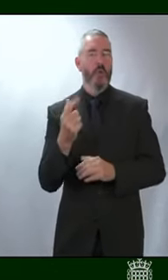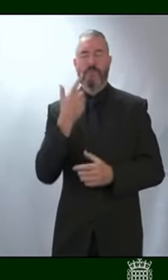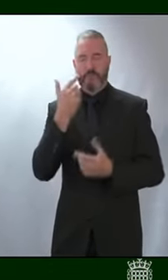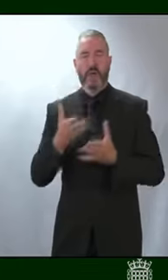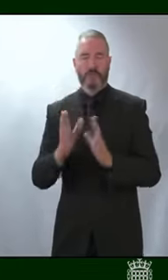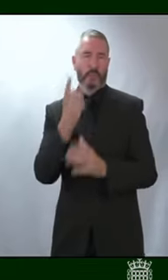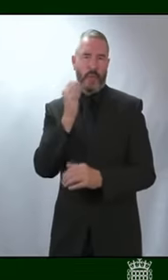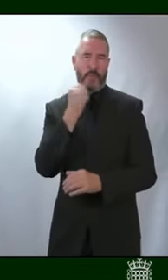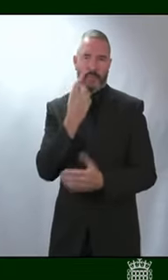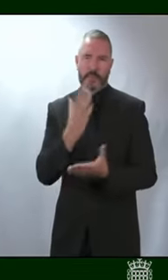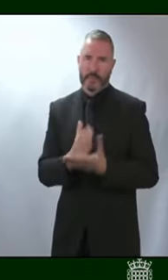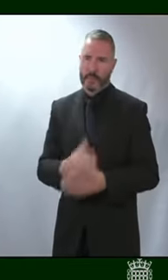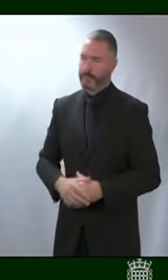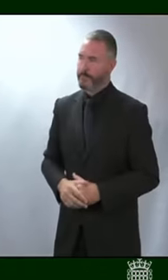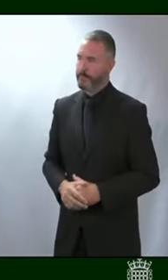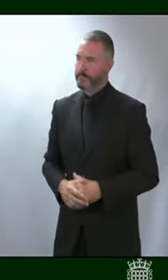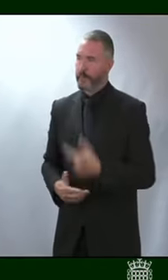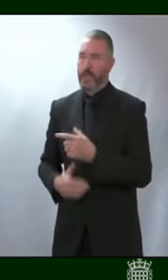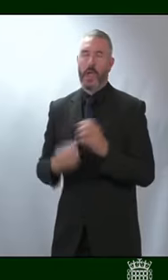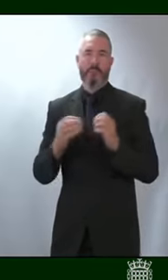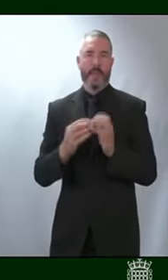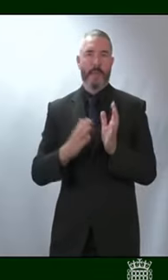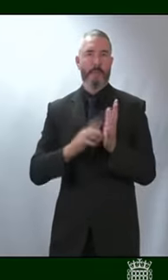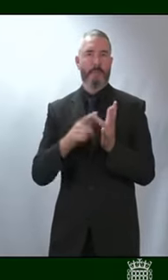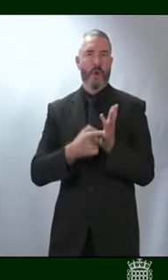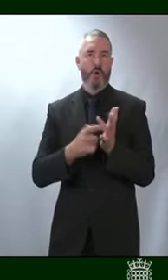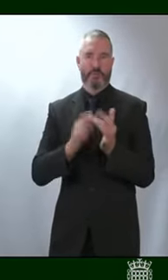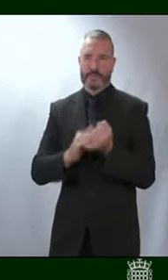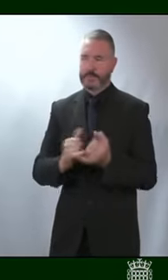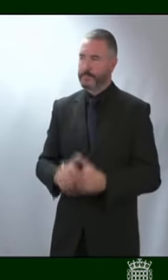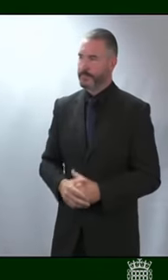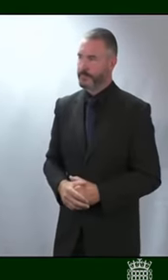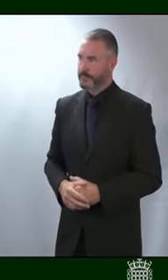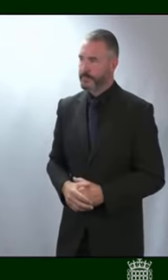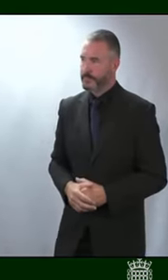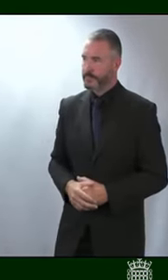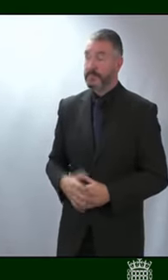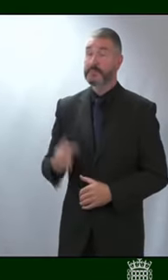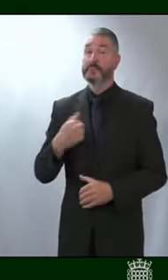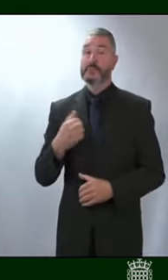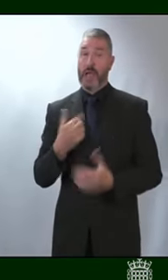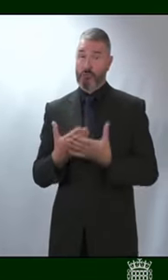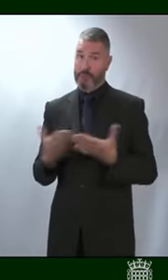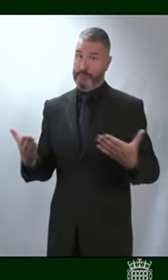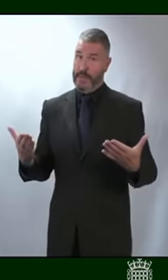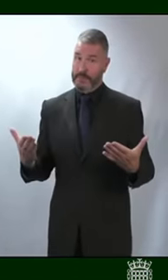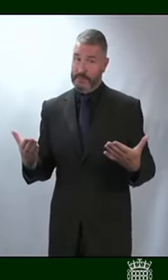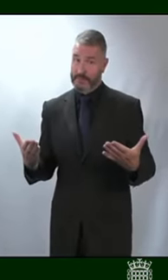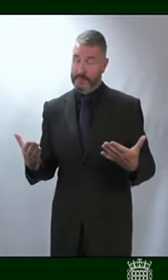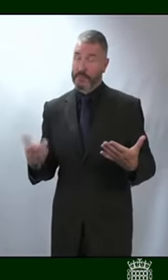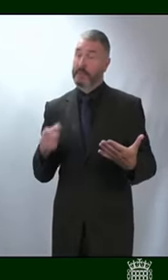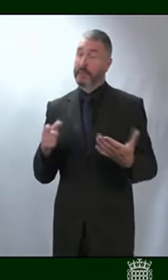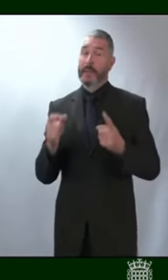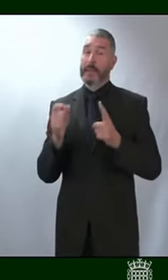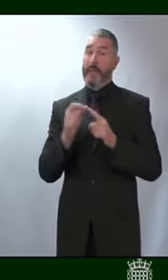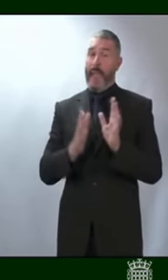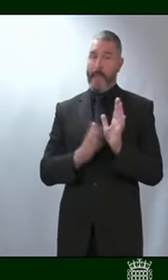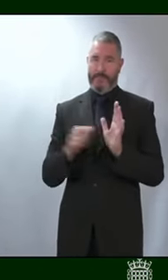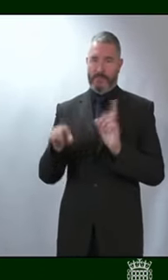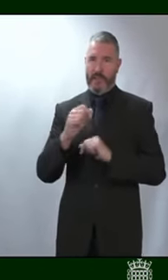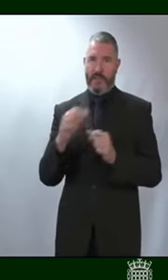forward. Graham Morris. Thank you, Mr. Speaker. And I do hope respectfully the Prime Minister isn't having problems